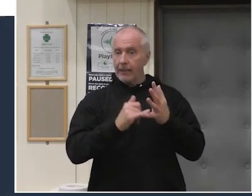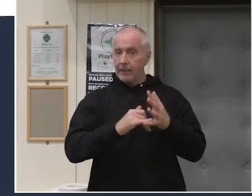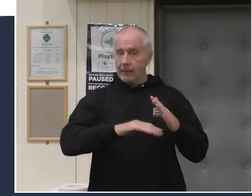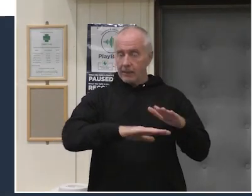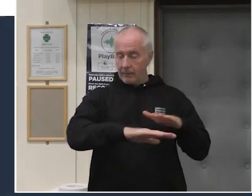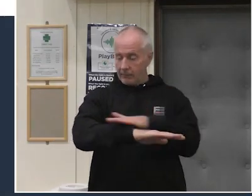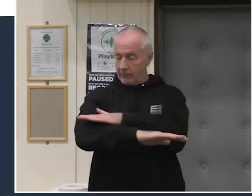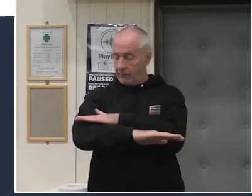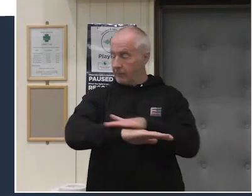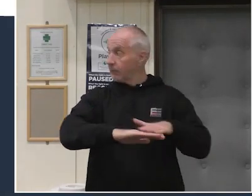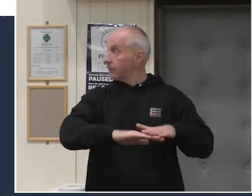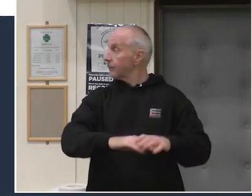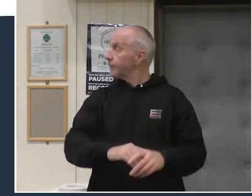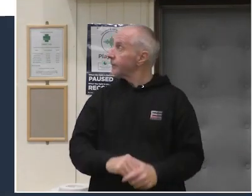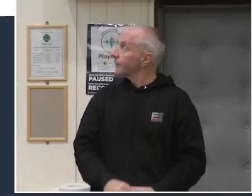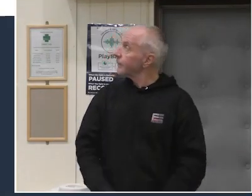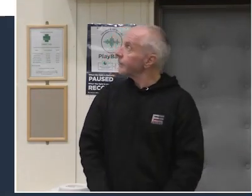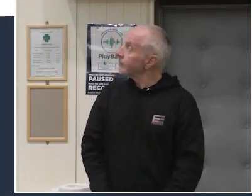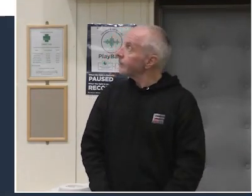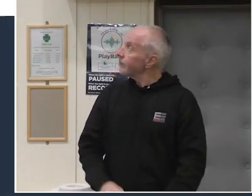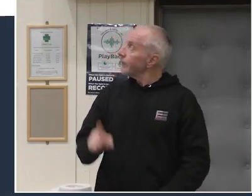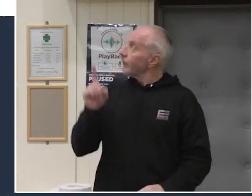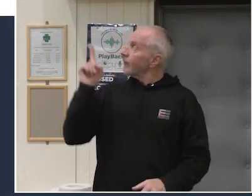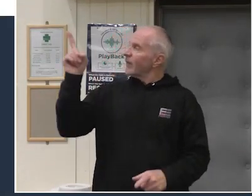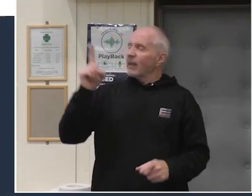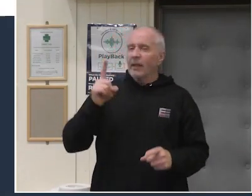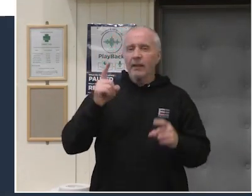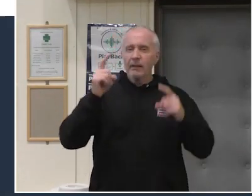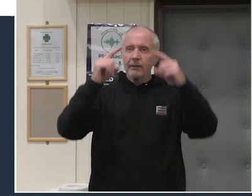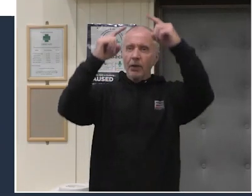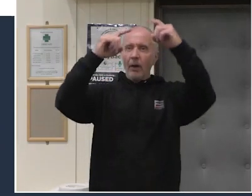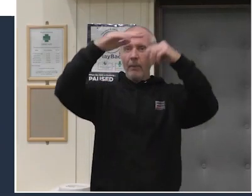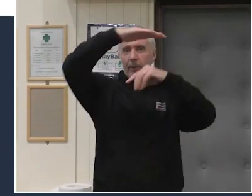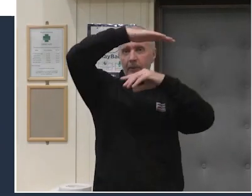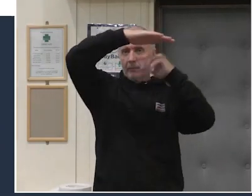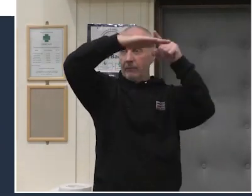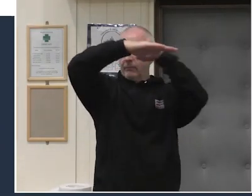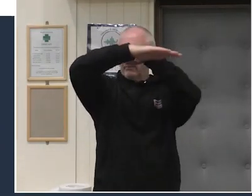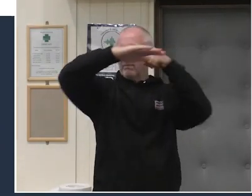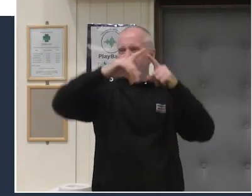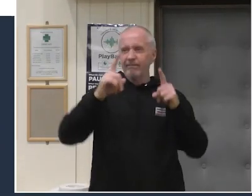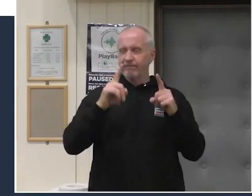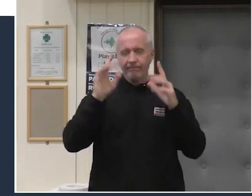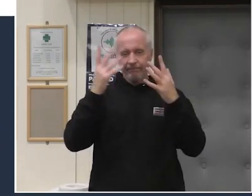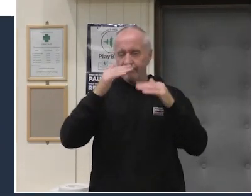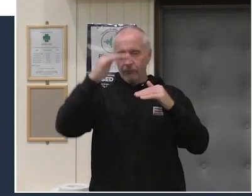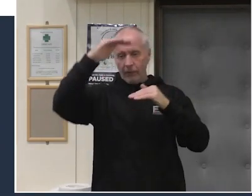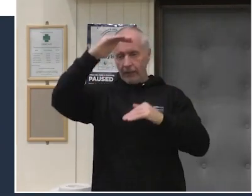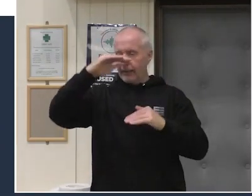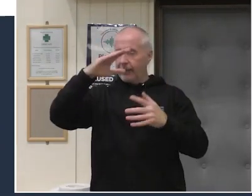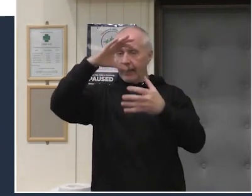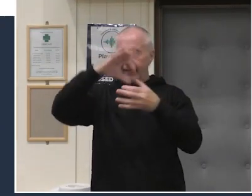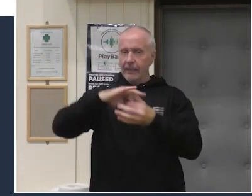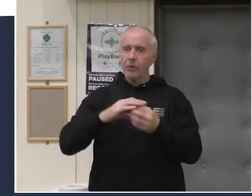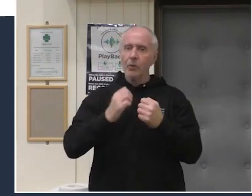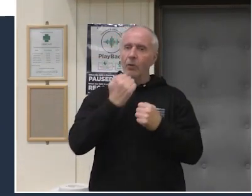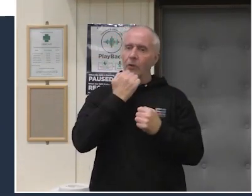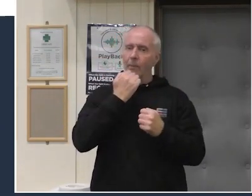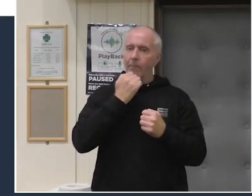side. This one up here you haven't got to worry about, that's all to do with this number just here.